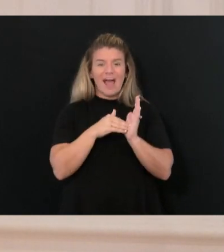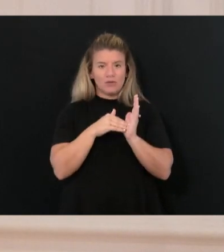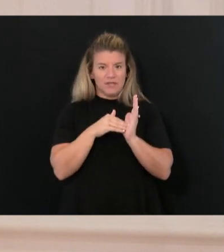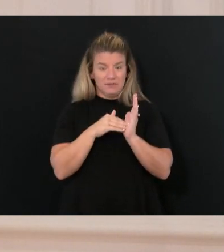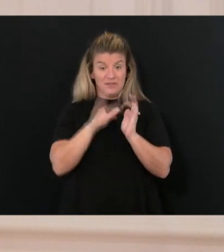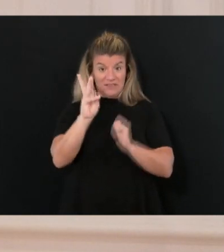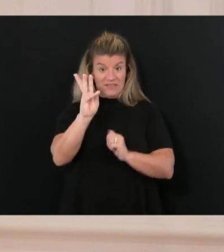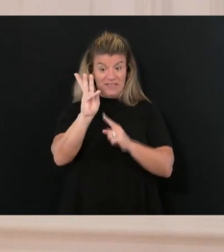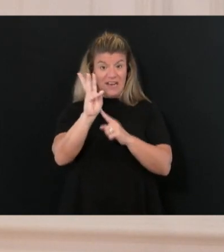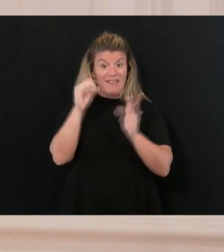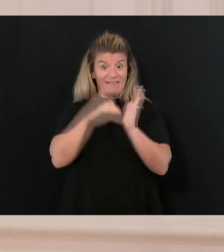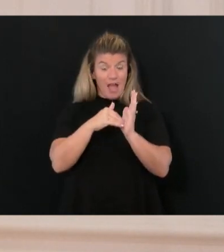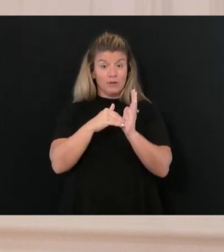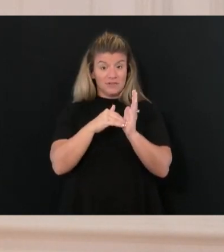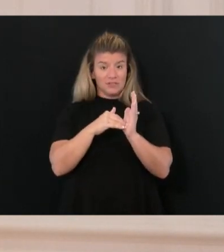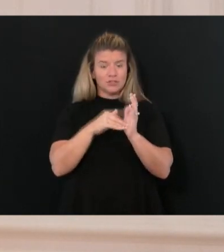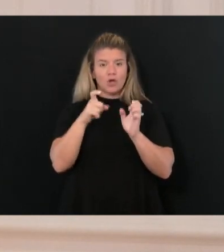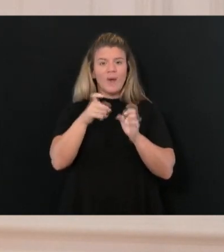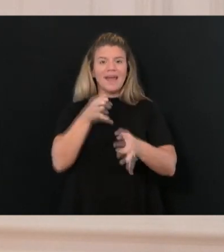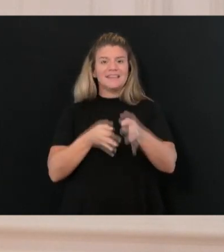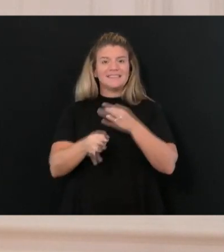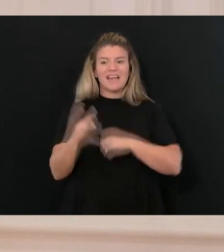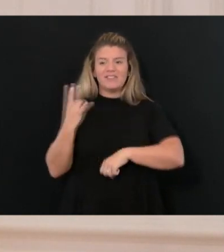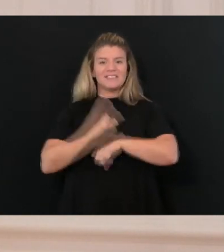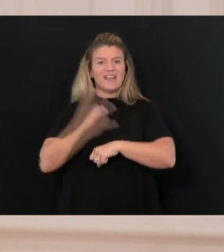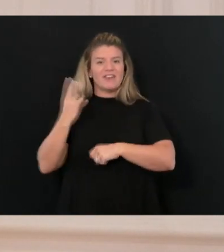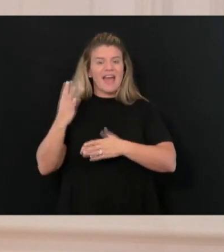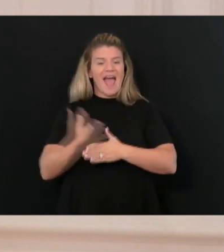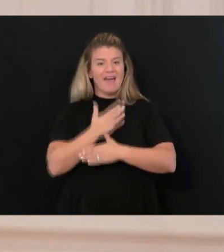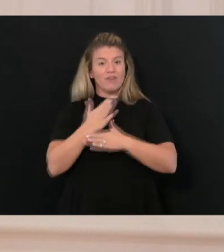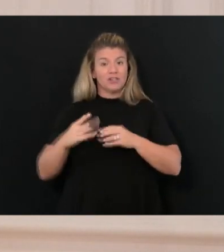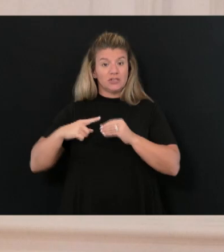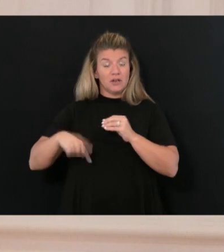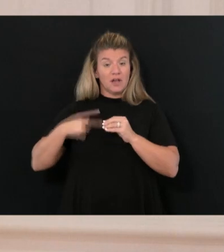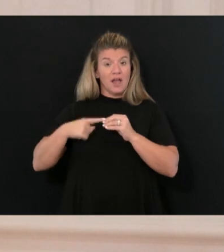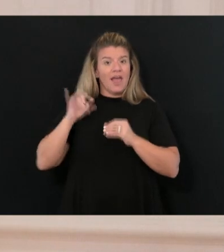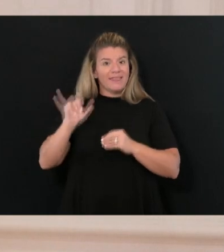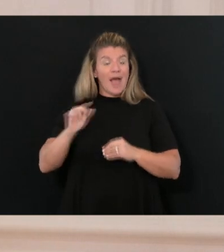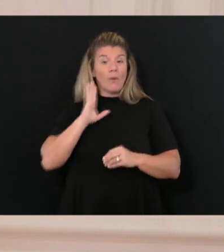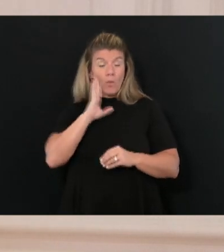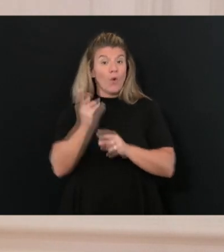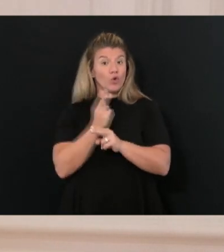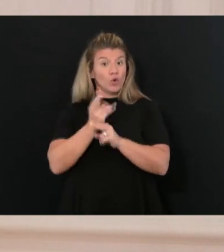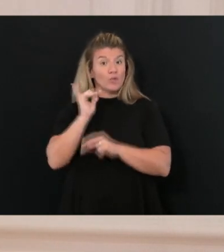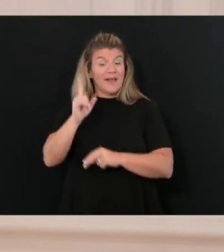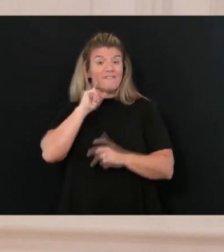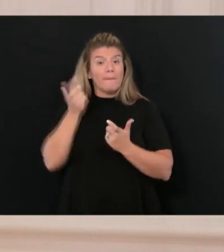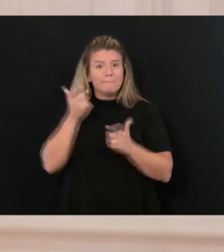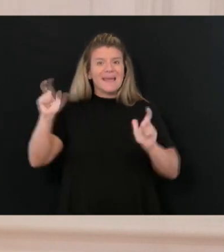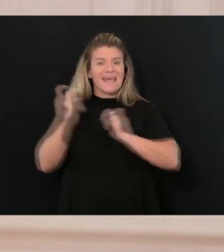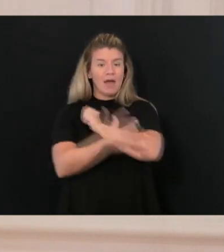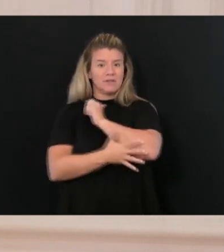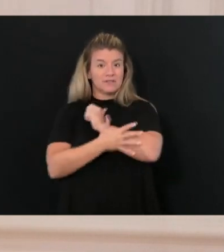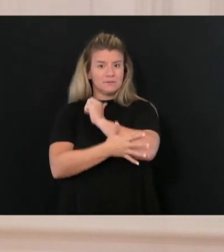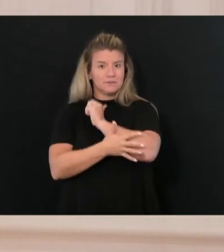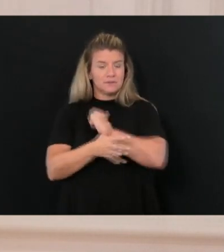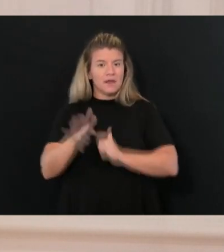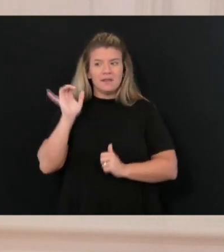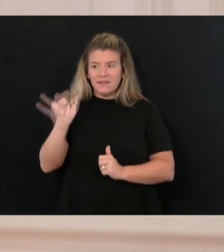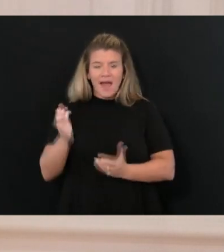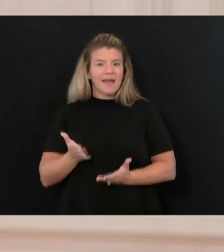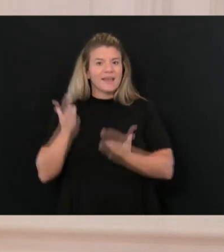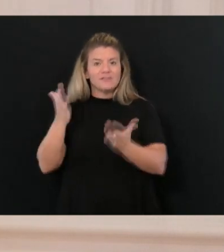number. So instead of doing 7-day averages, which we'll do for all of the bigger counties, because that gives us that requisite